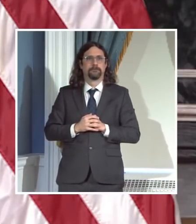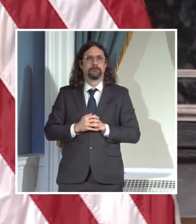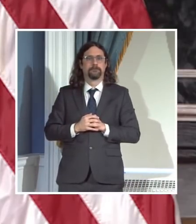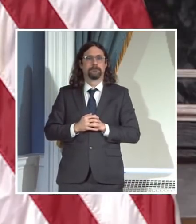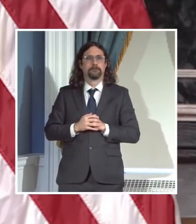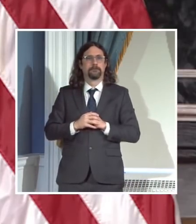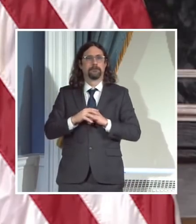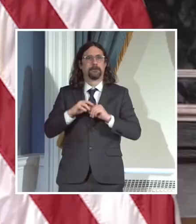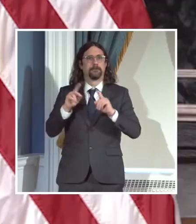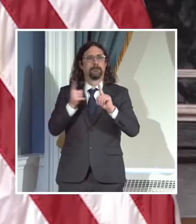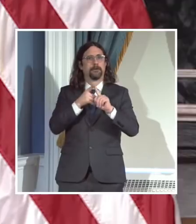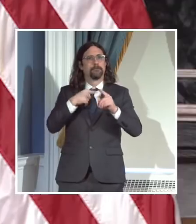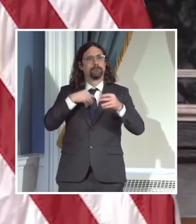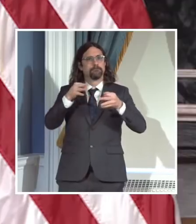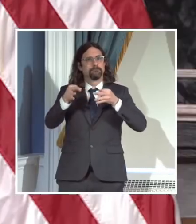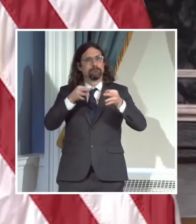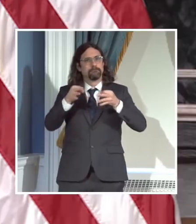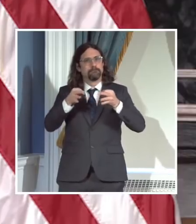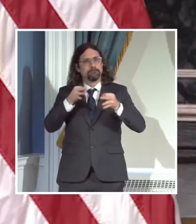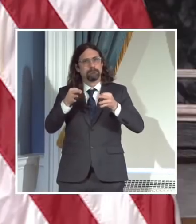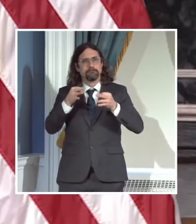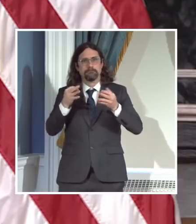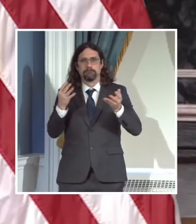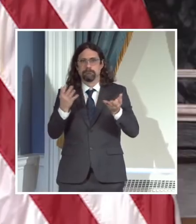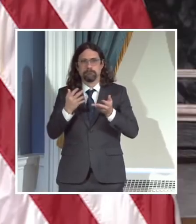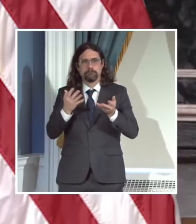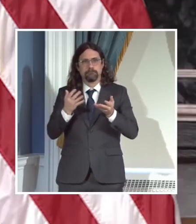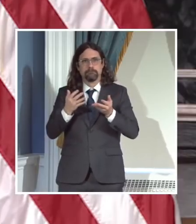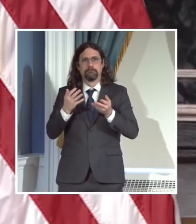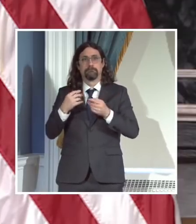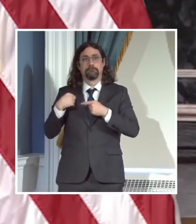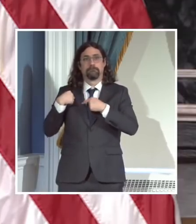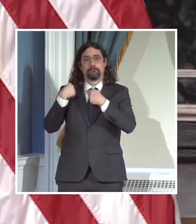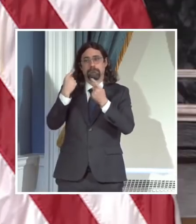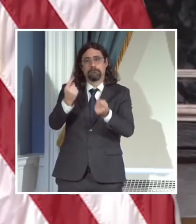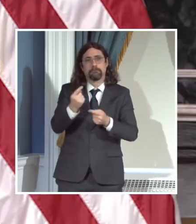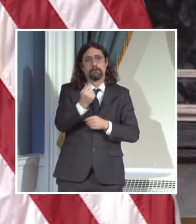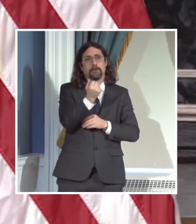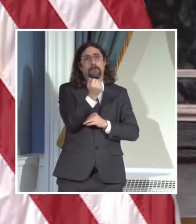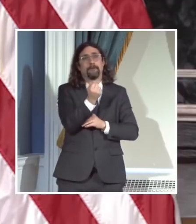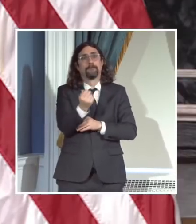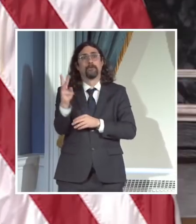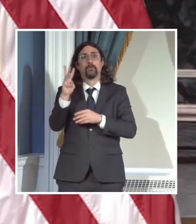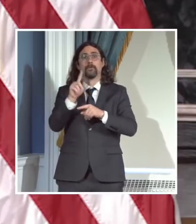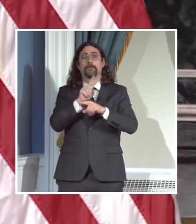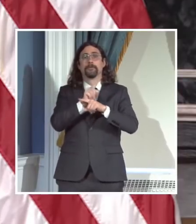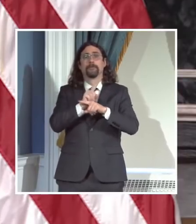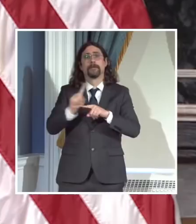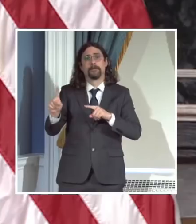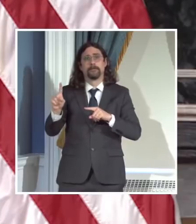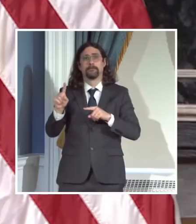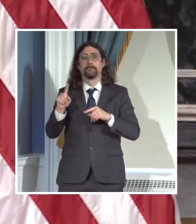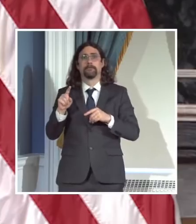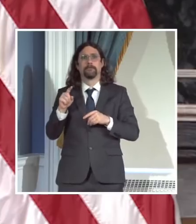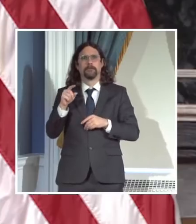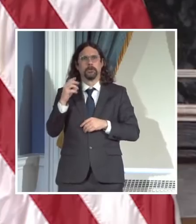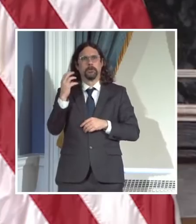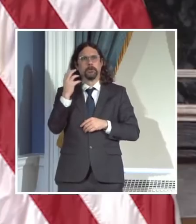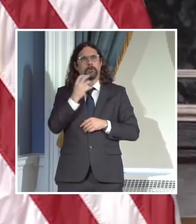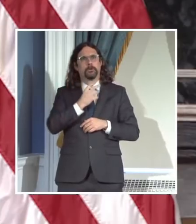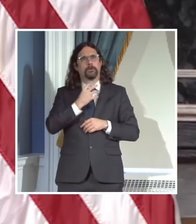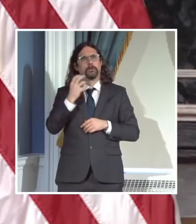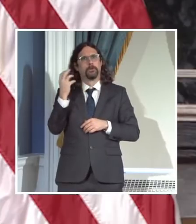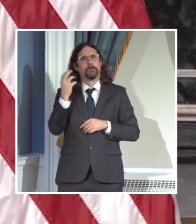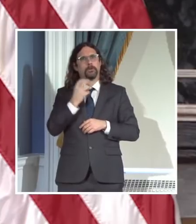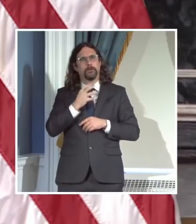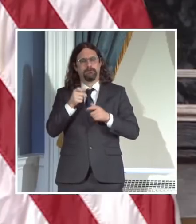how many people have gathered together to provide support already. And again, the toughest weeks